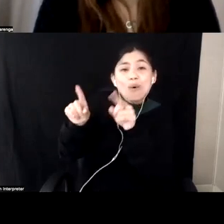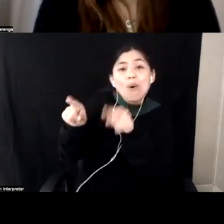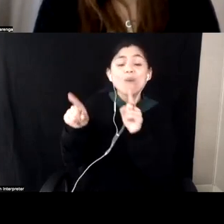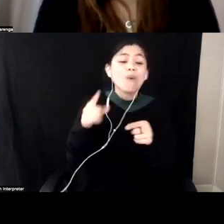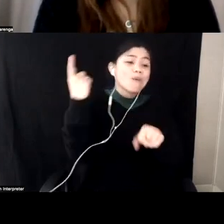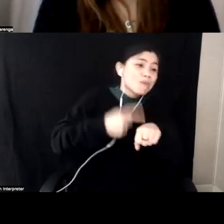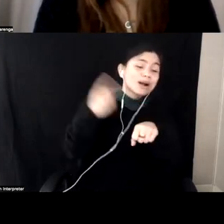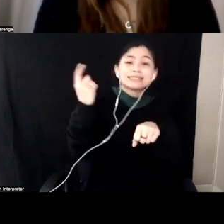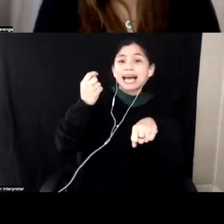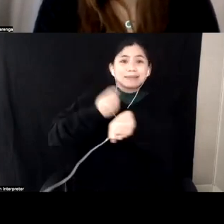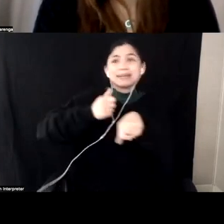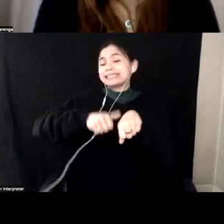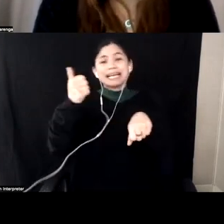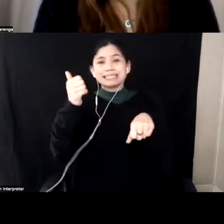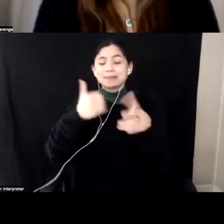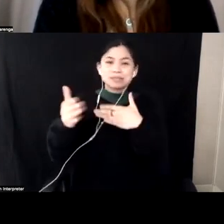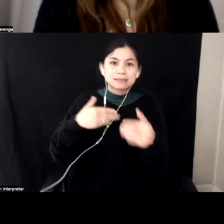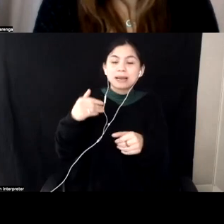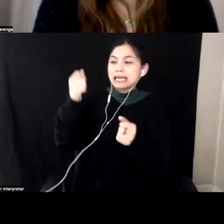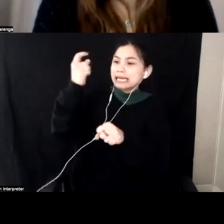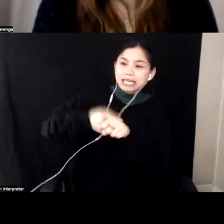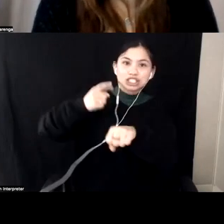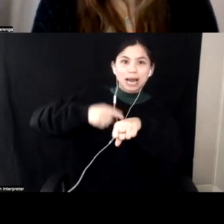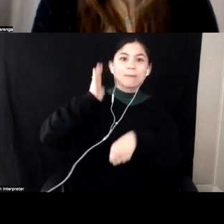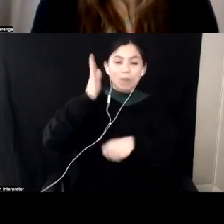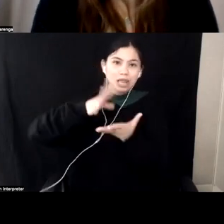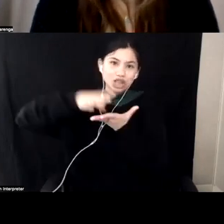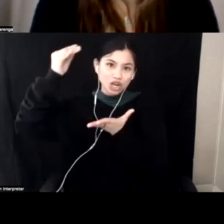can, but as long as you go, you will always learn something.